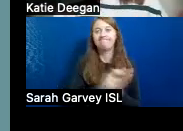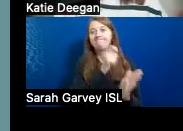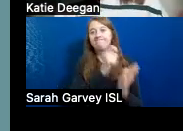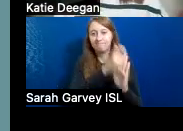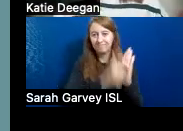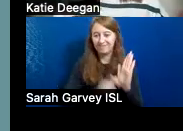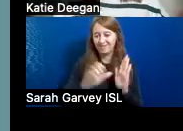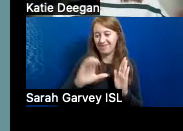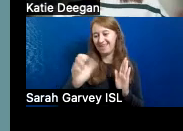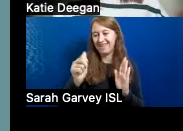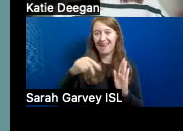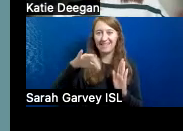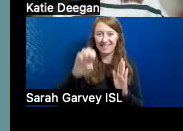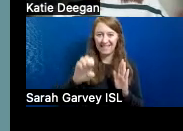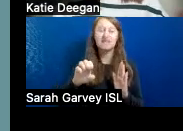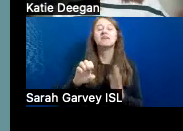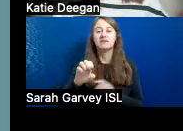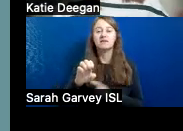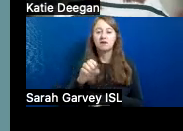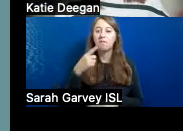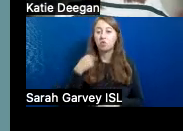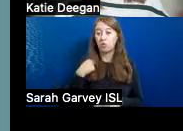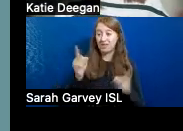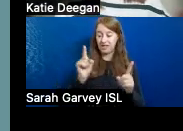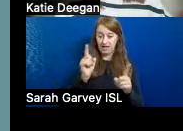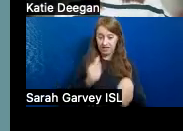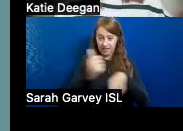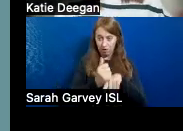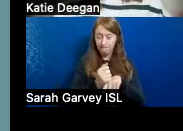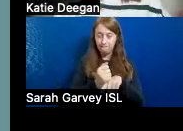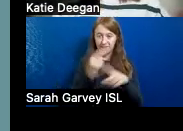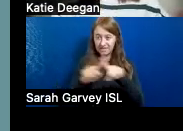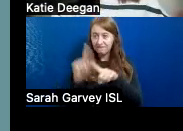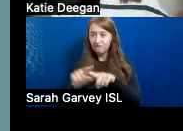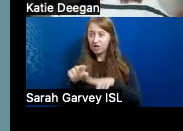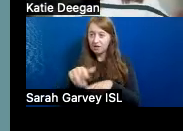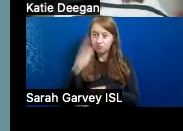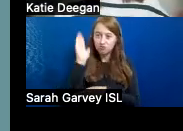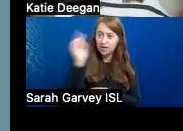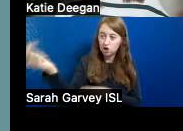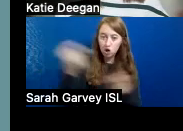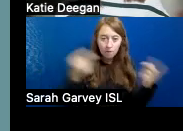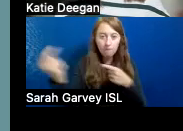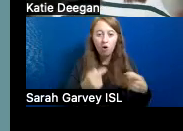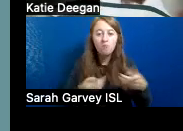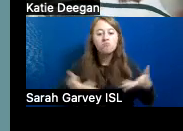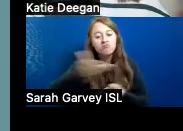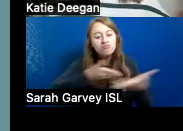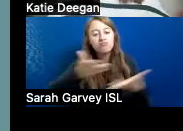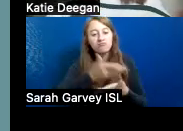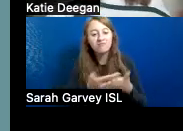that we could find, the mentors, guest speakers, and to try and explore ways to overcome those